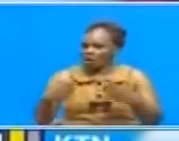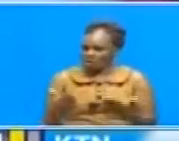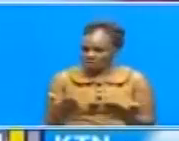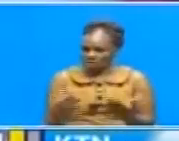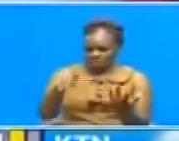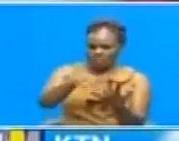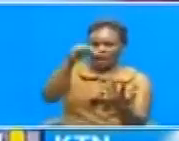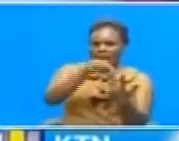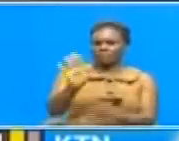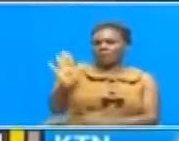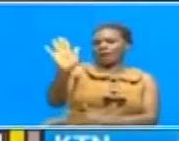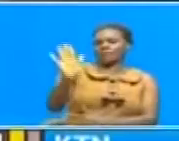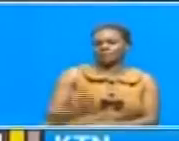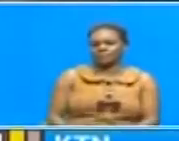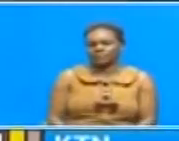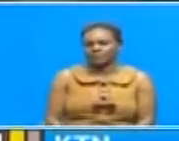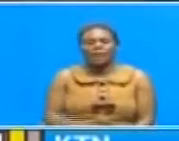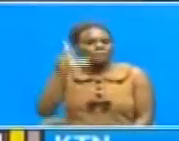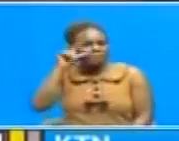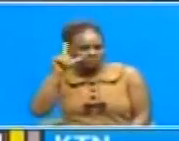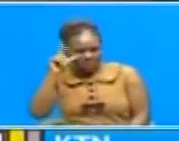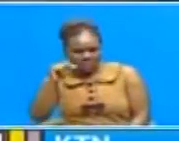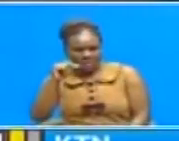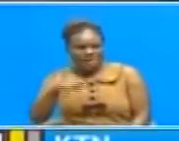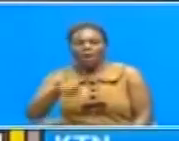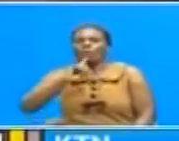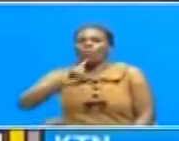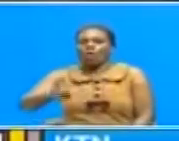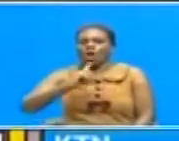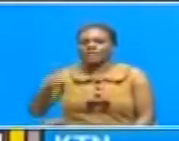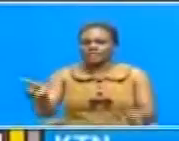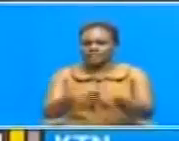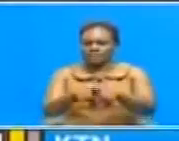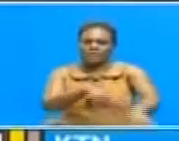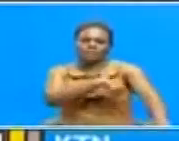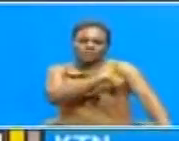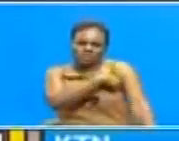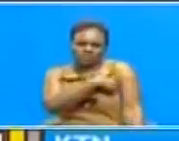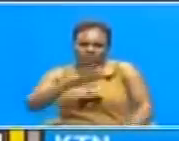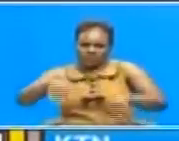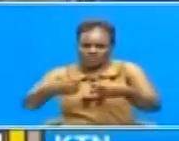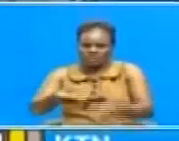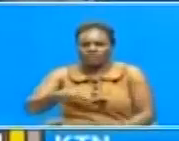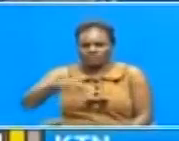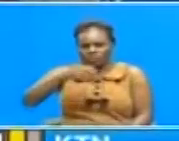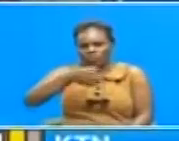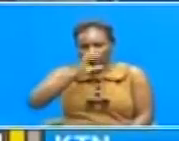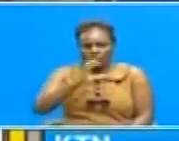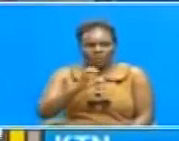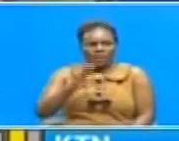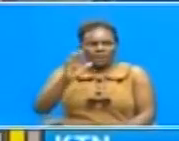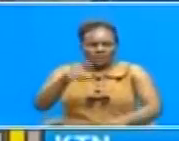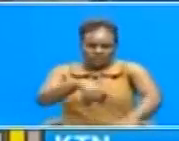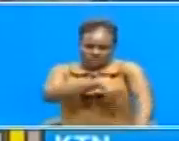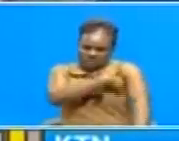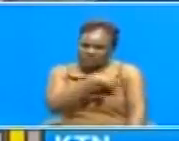So the choice is yours, my friends. In Mombasa, the caution was also to chiefs taking illicit brews. Where chief, you